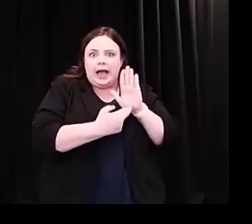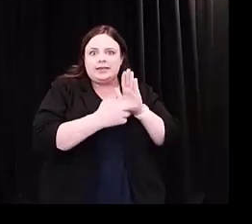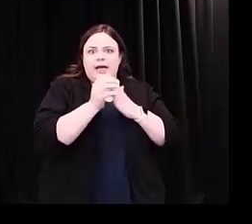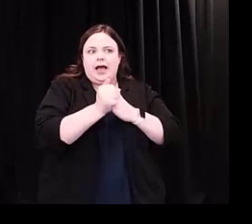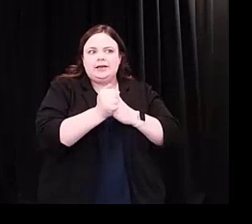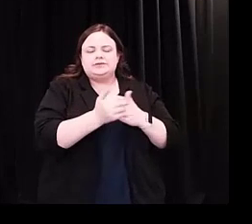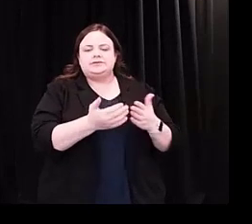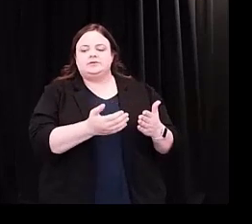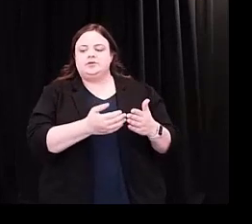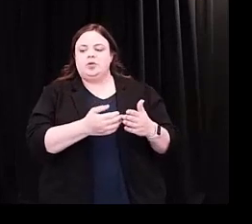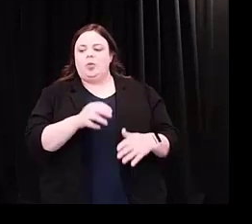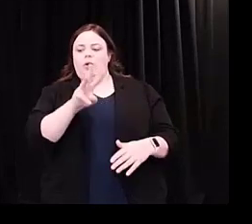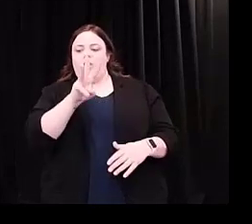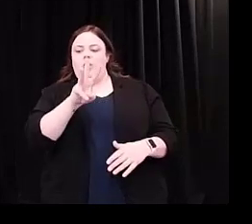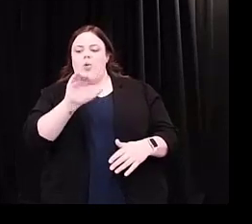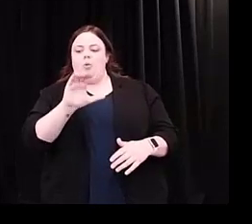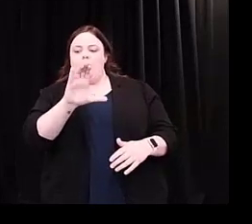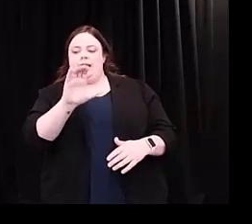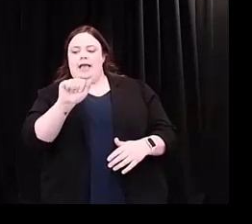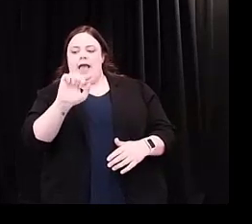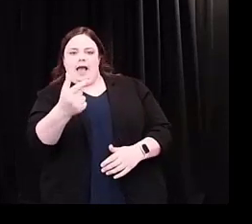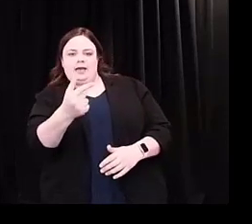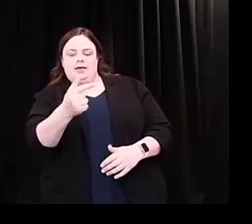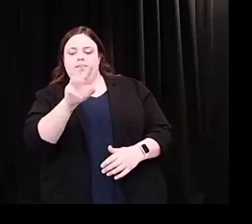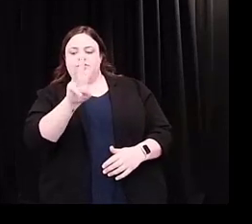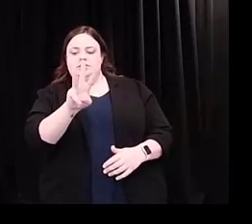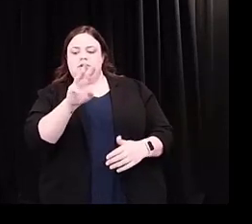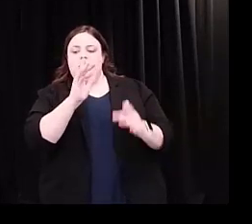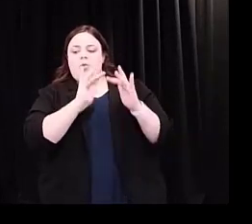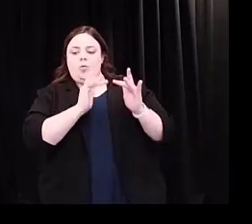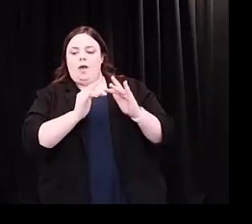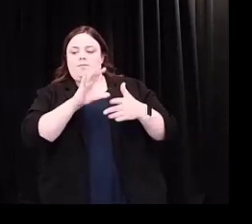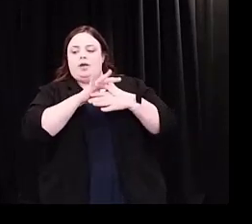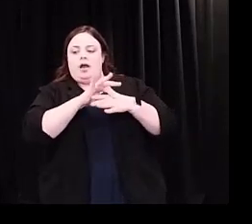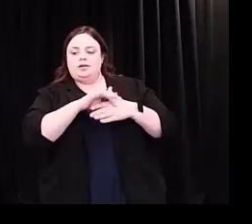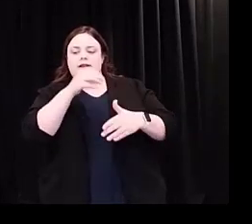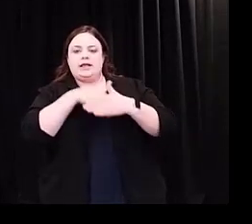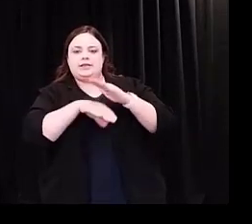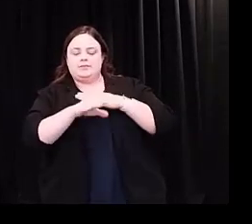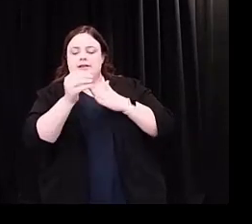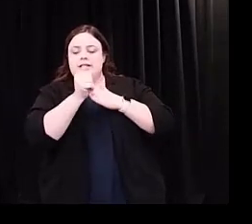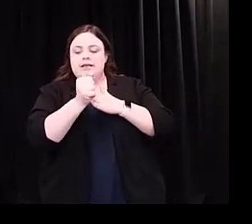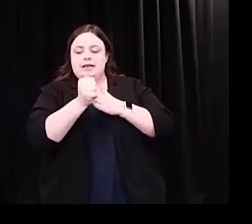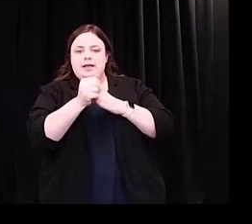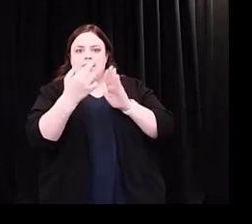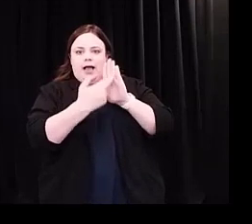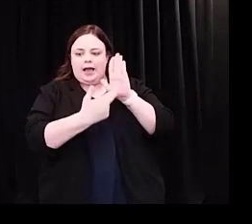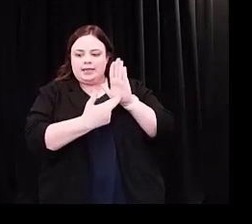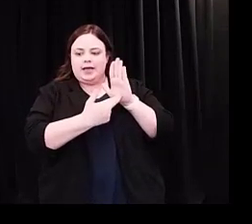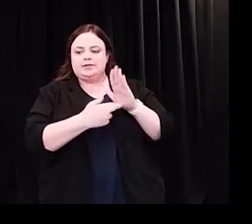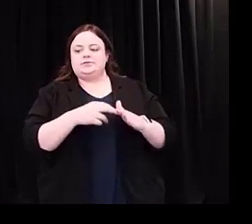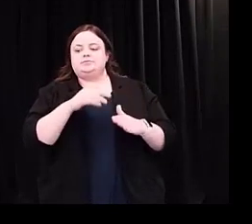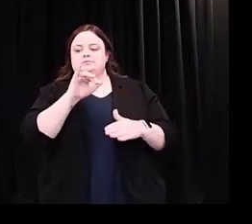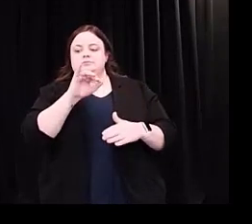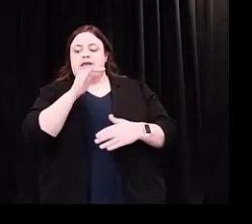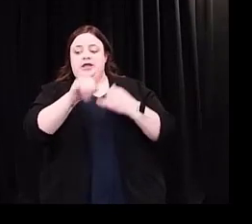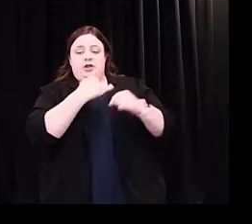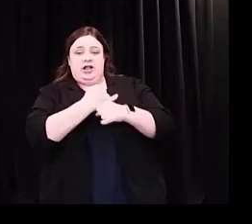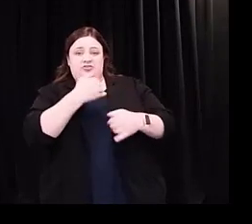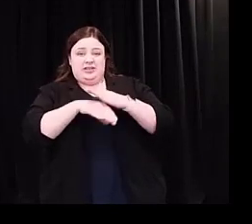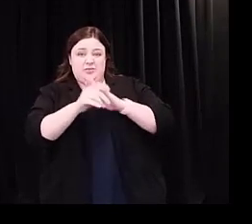as WCAG or WCAG, international accessibility laws. So this is